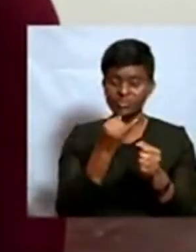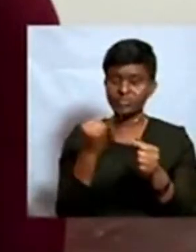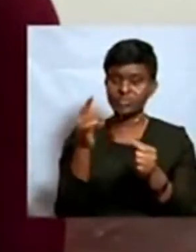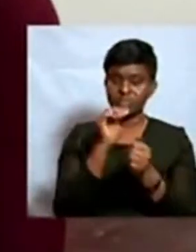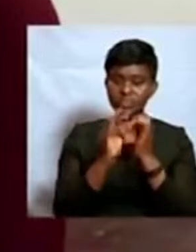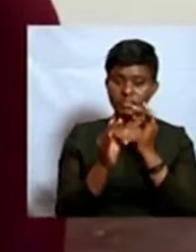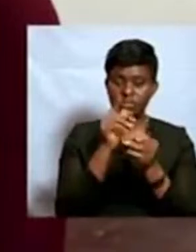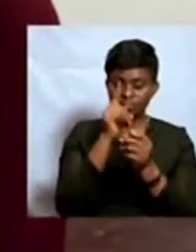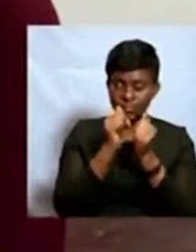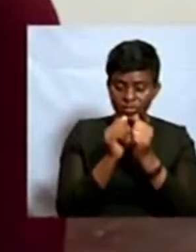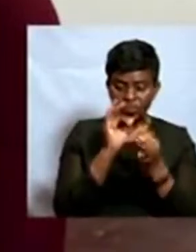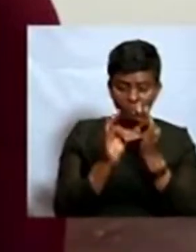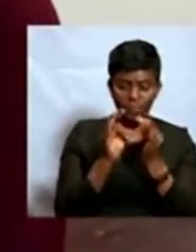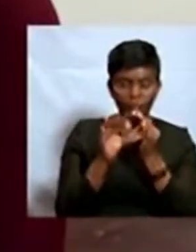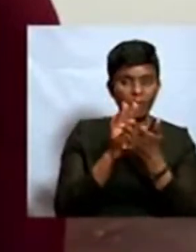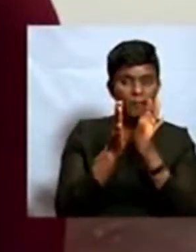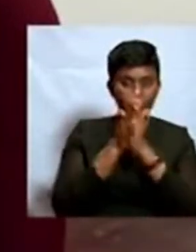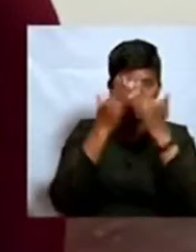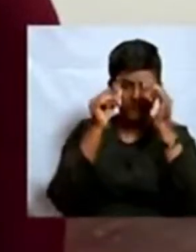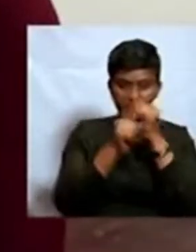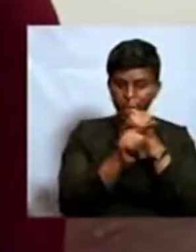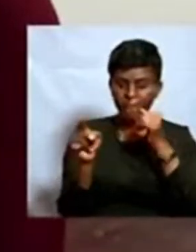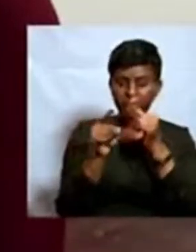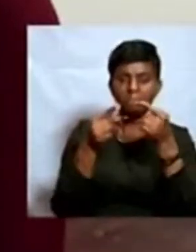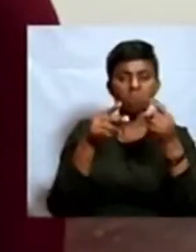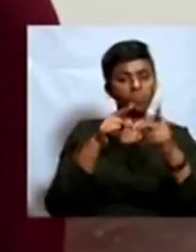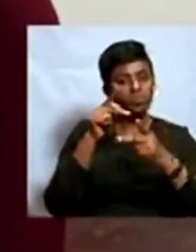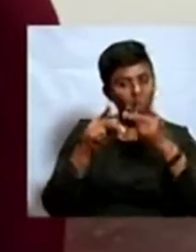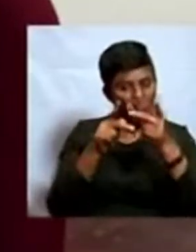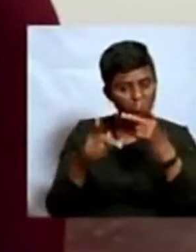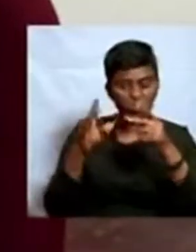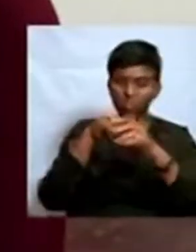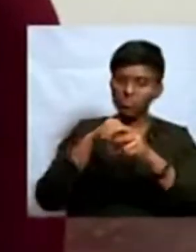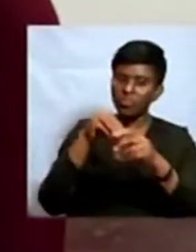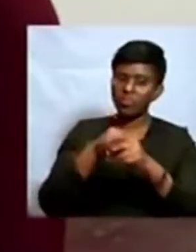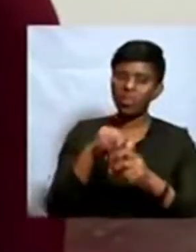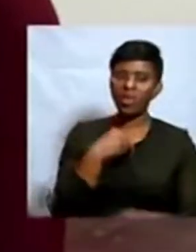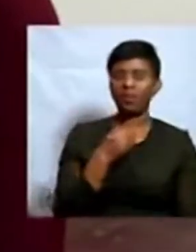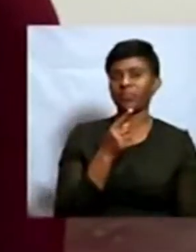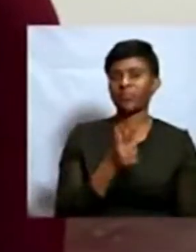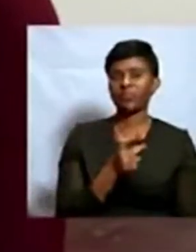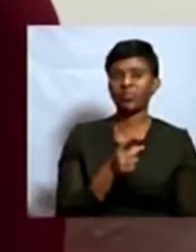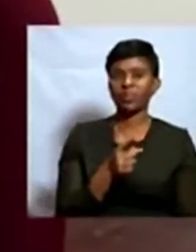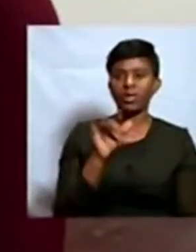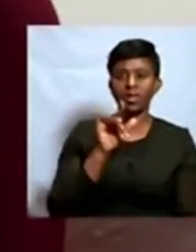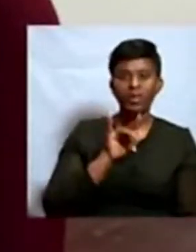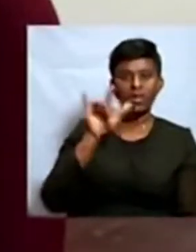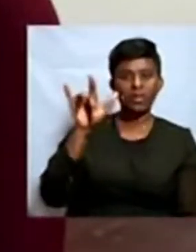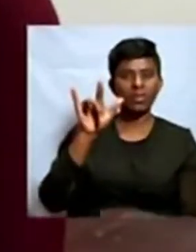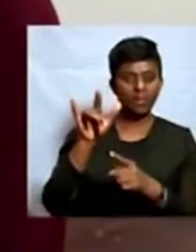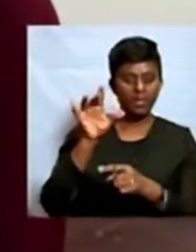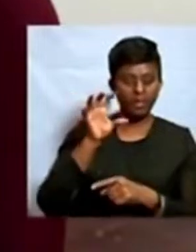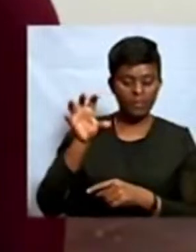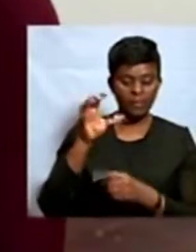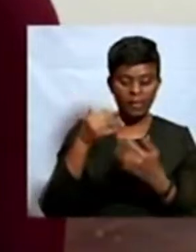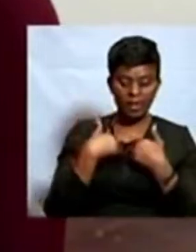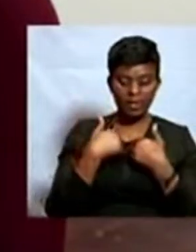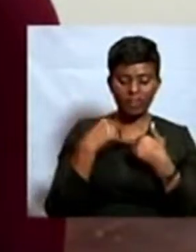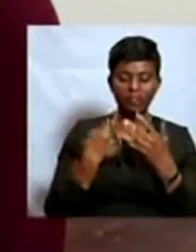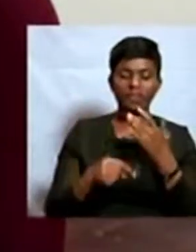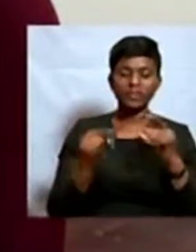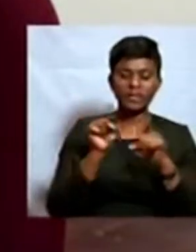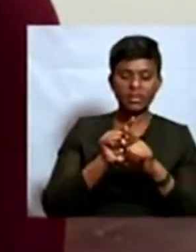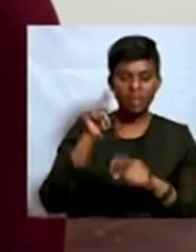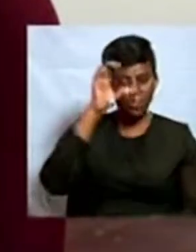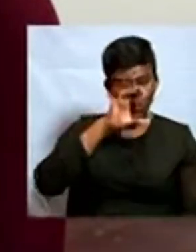realize when issues of procedures came in, the aviation sector had to also